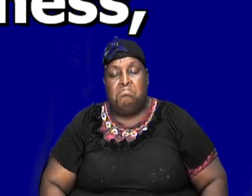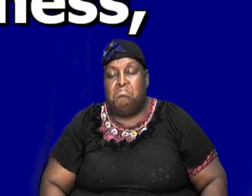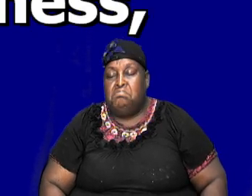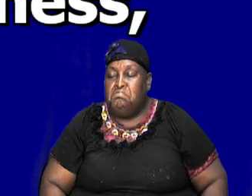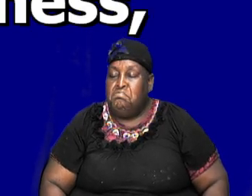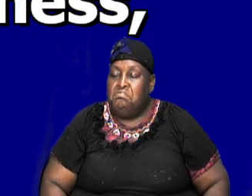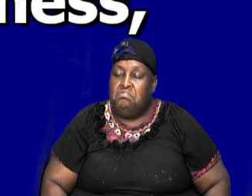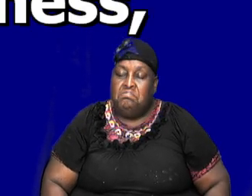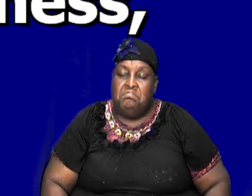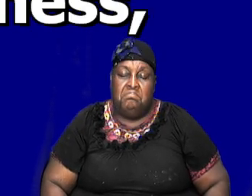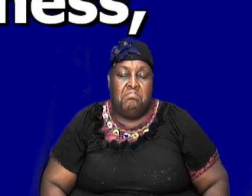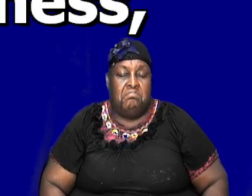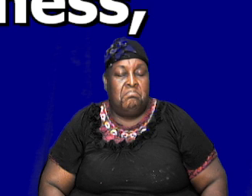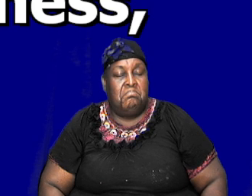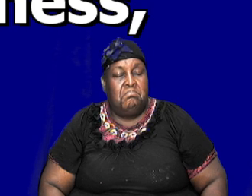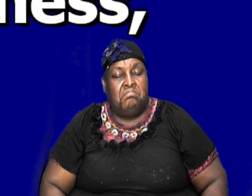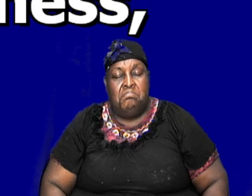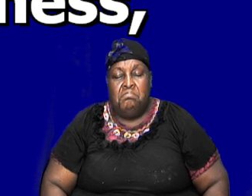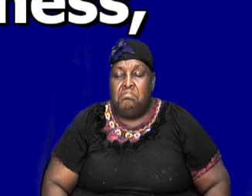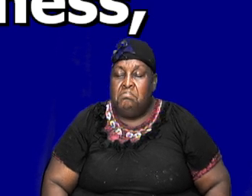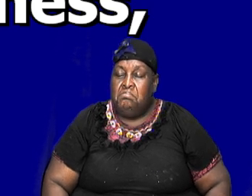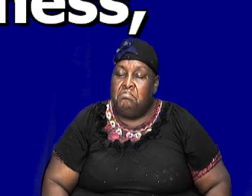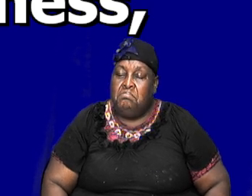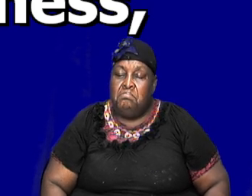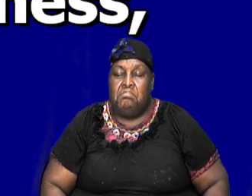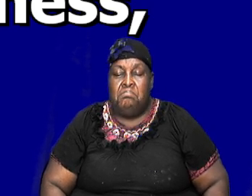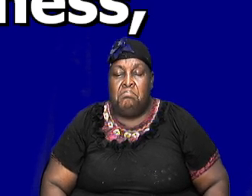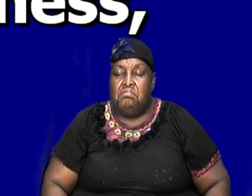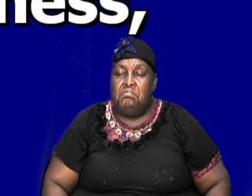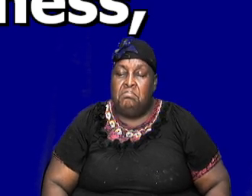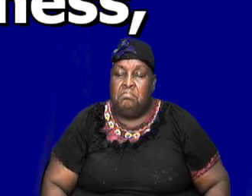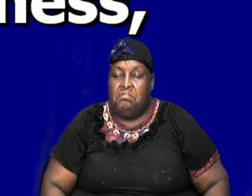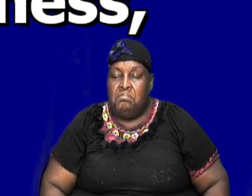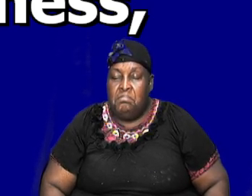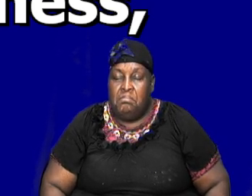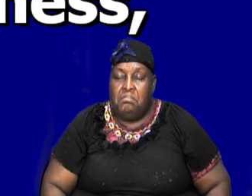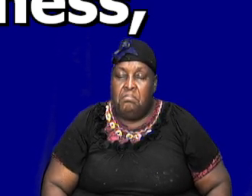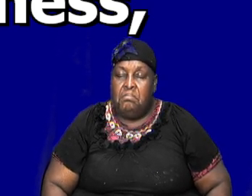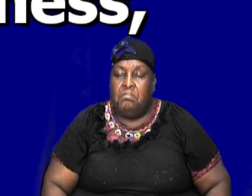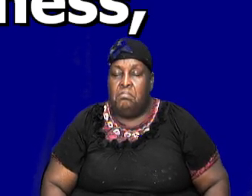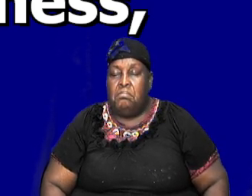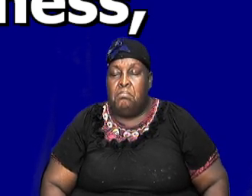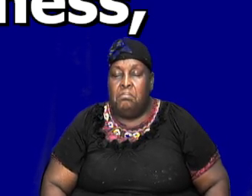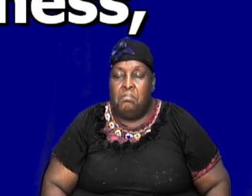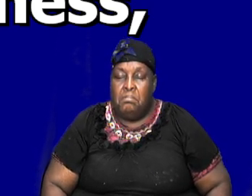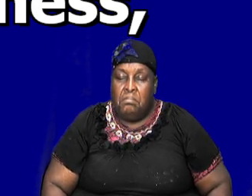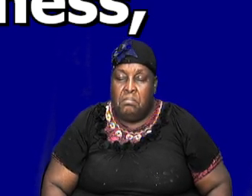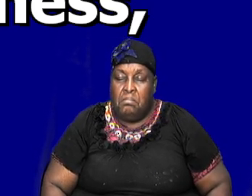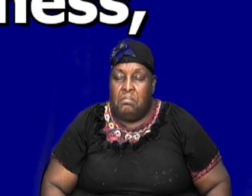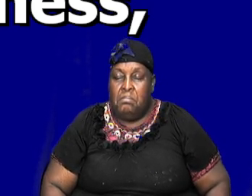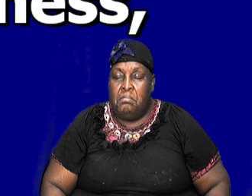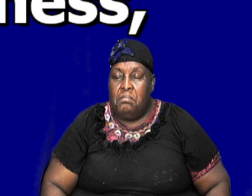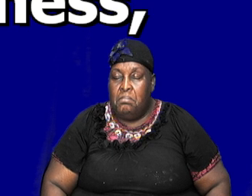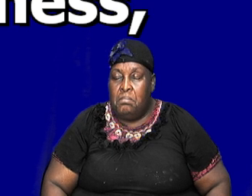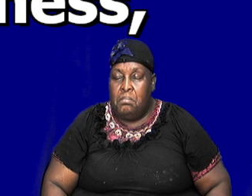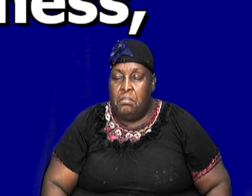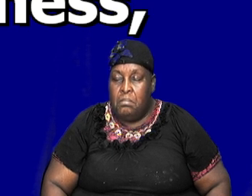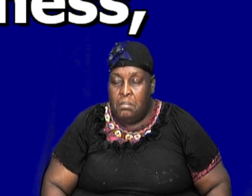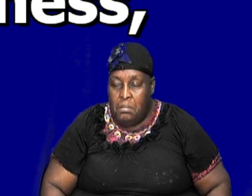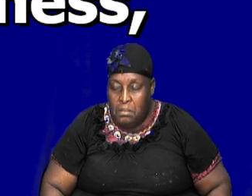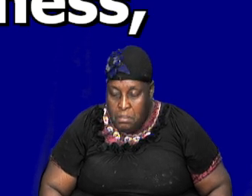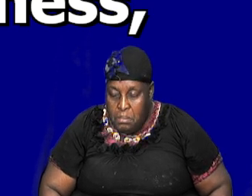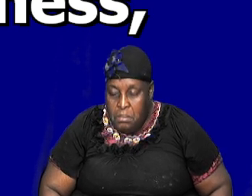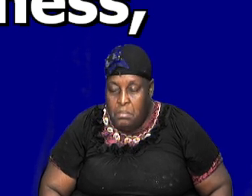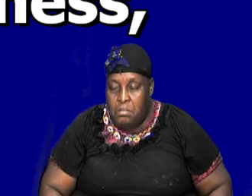Okay, so let us just read through it and then we'll explain it. And Jesus, being full of the Holy Ghost, returned